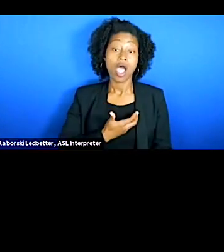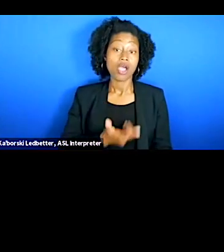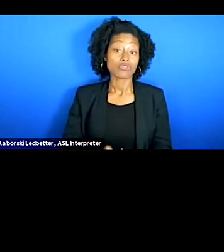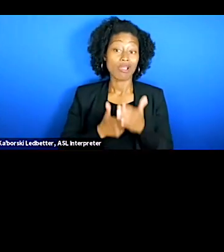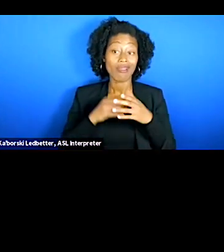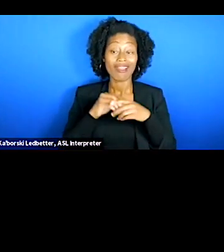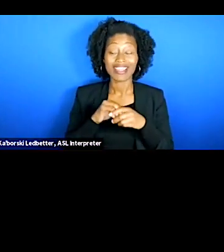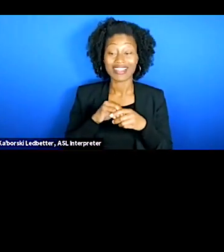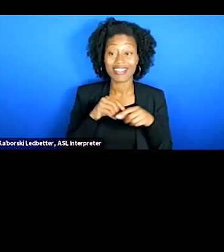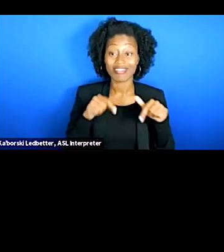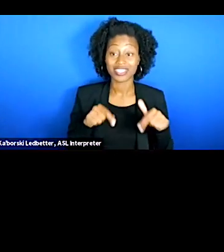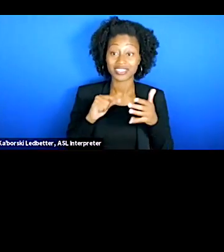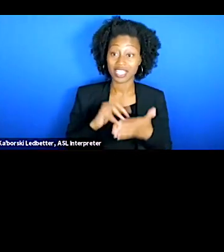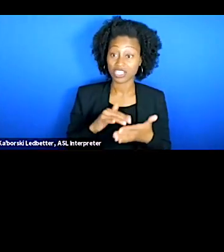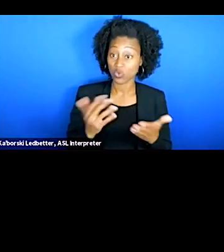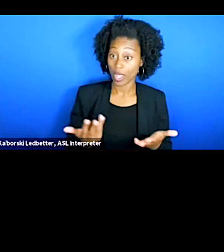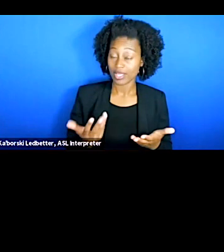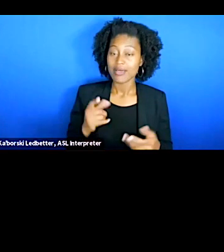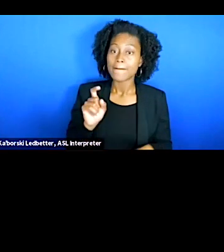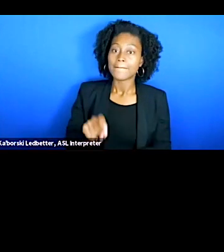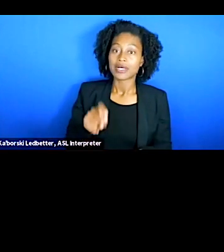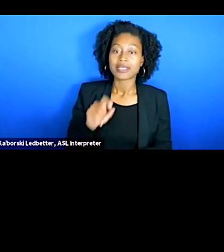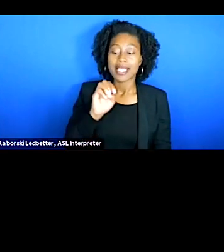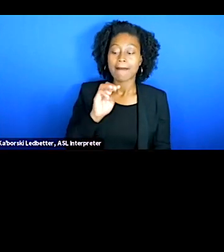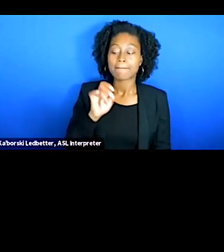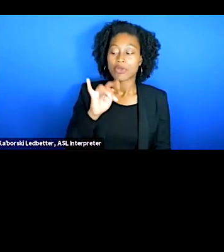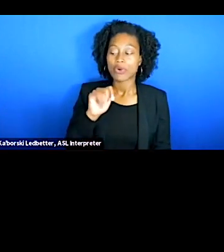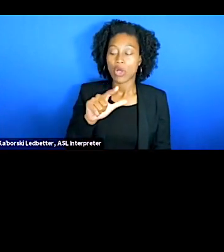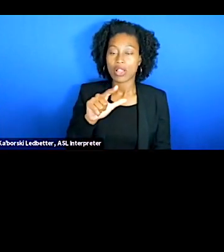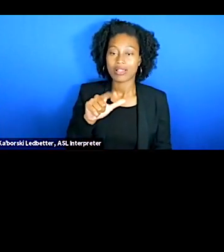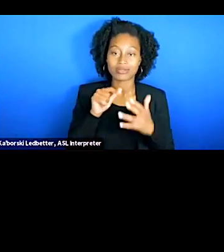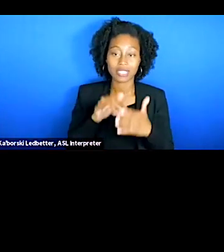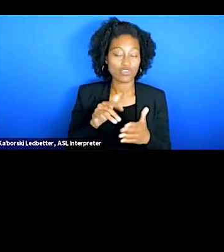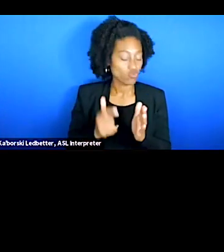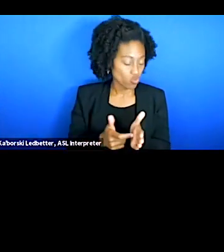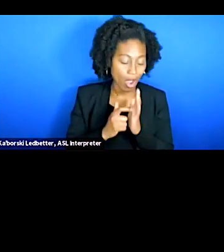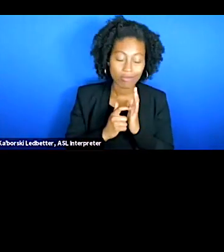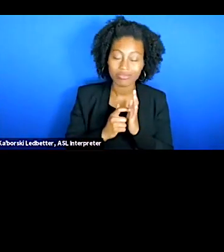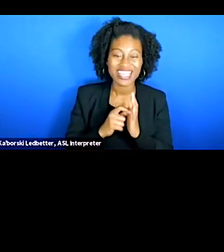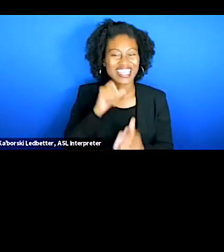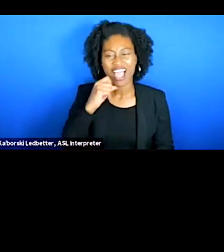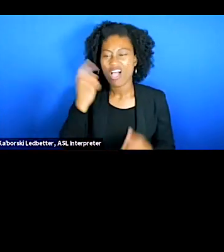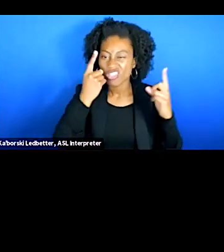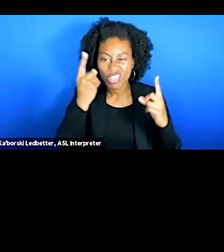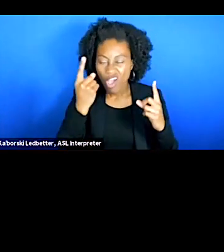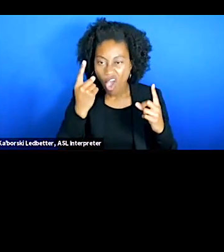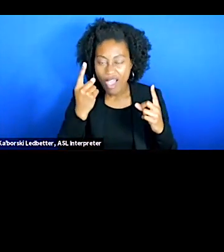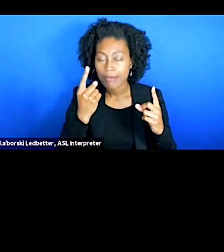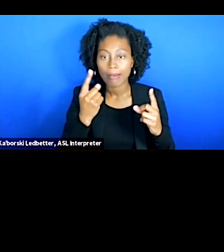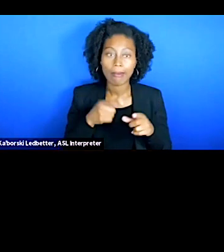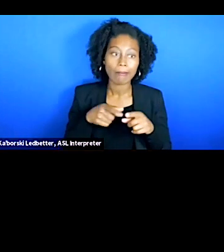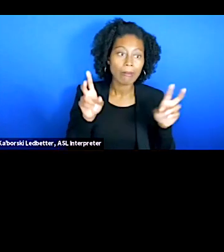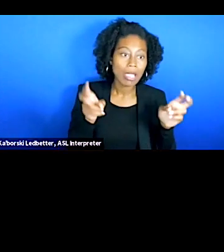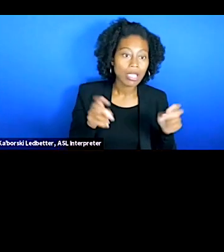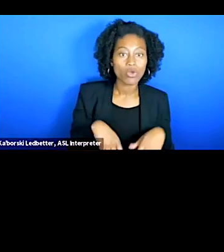this study was that they needed to be empirical studies. It cannot be a thought piece, it cannot be a